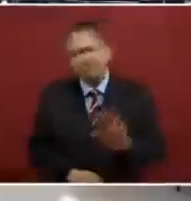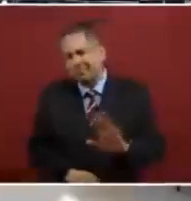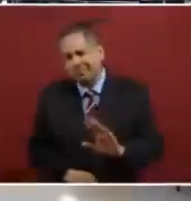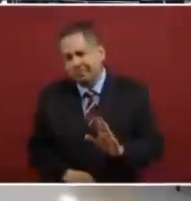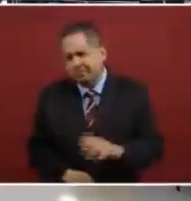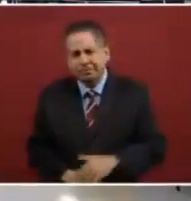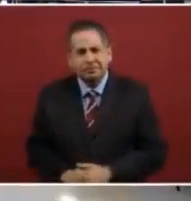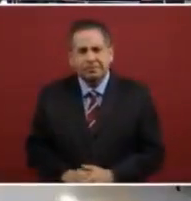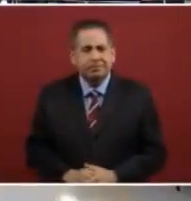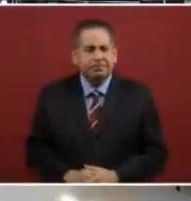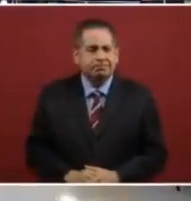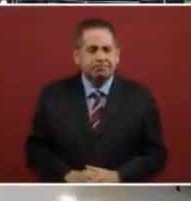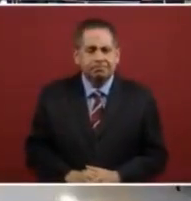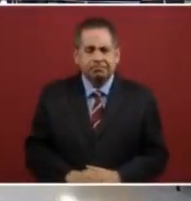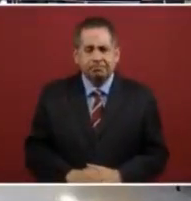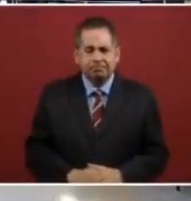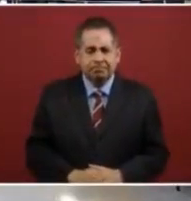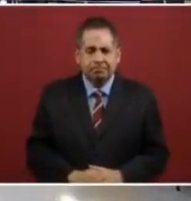No, pues están